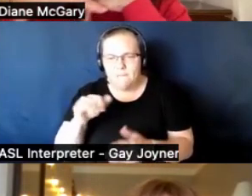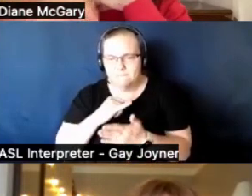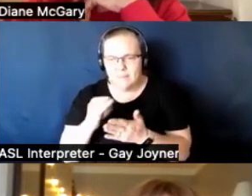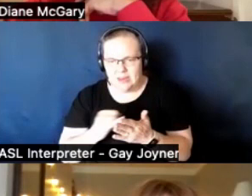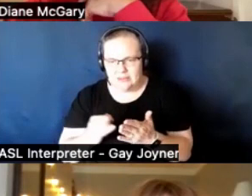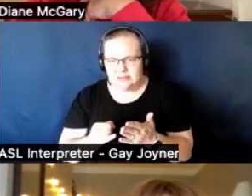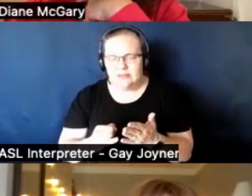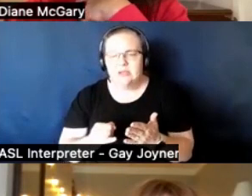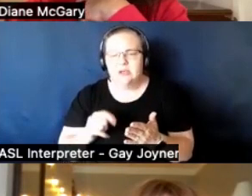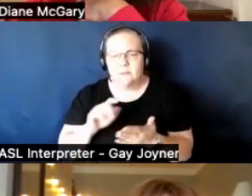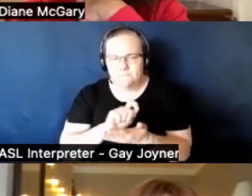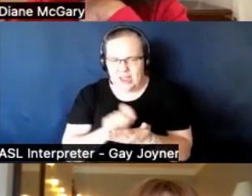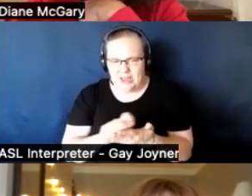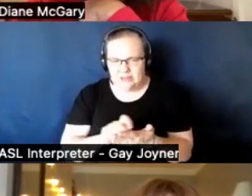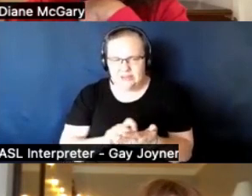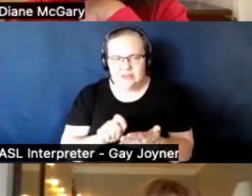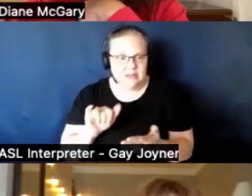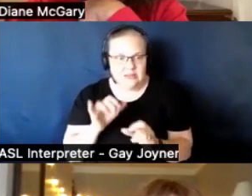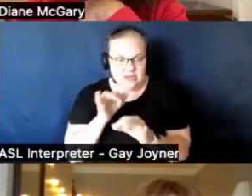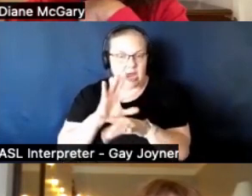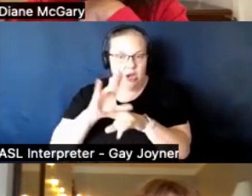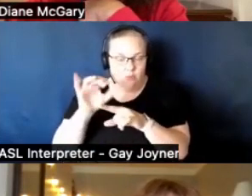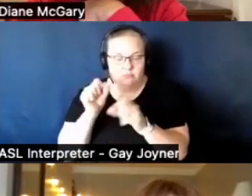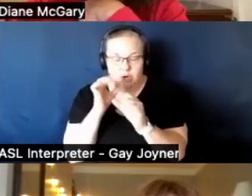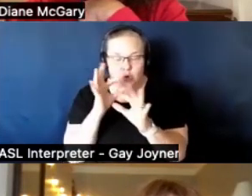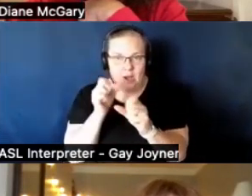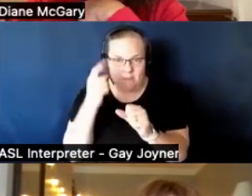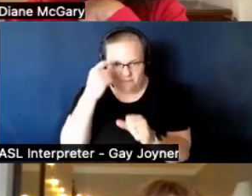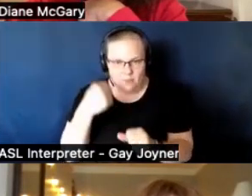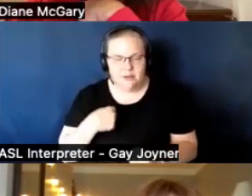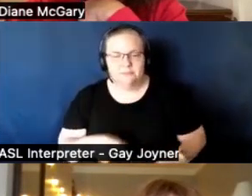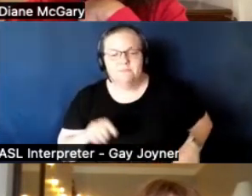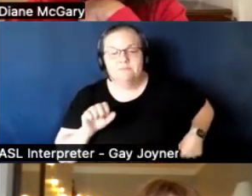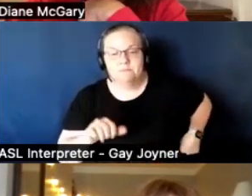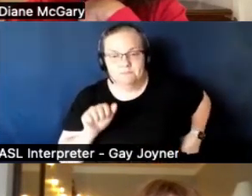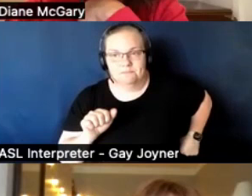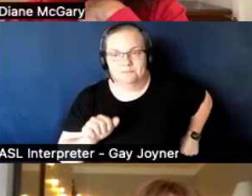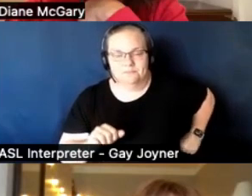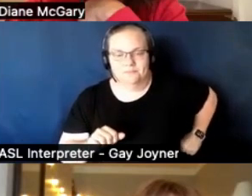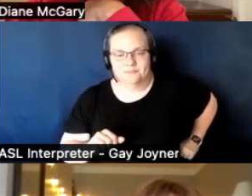Which makes it even more incredible to me. It does indeed.